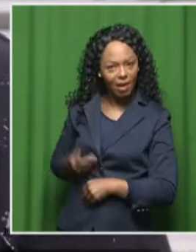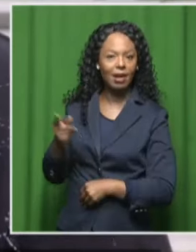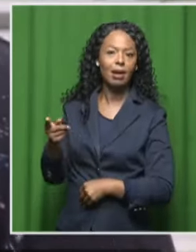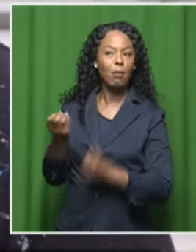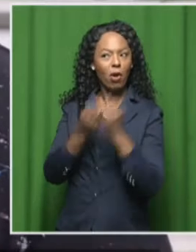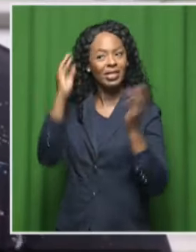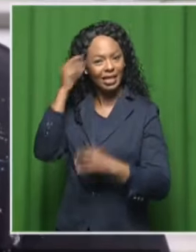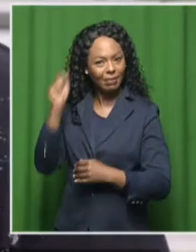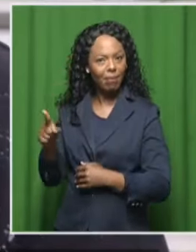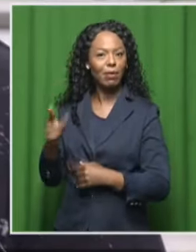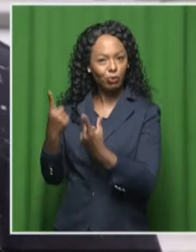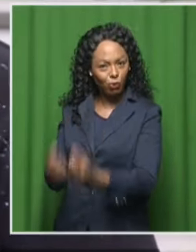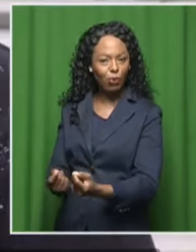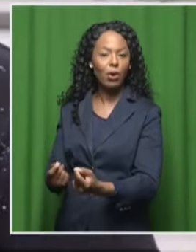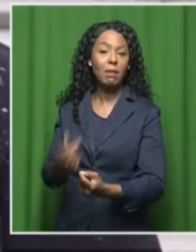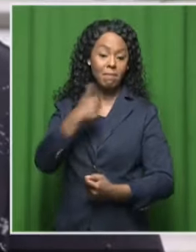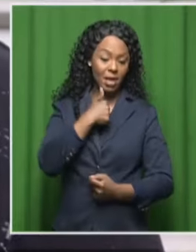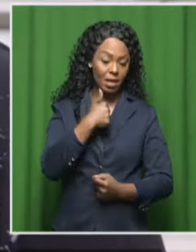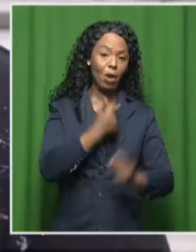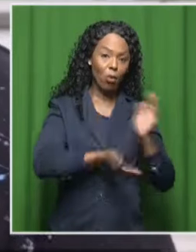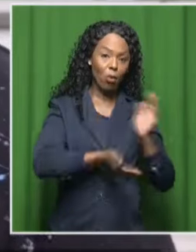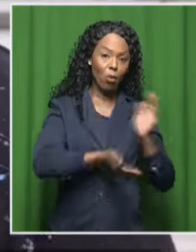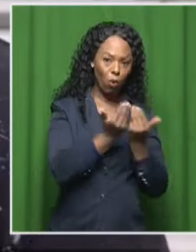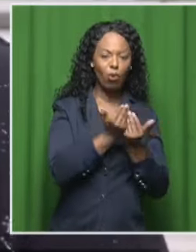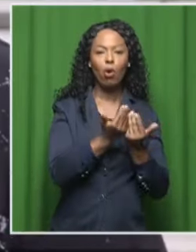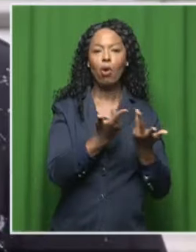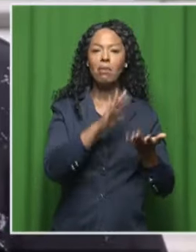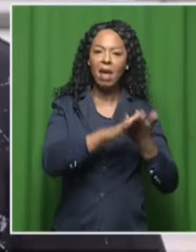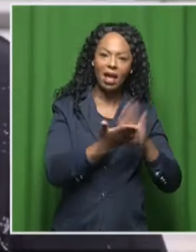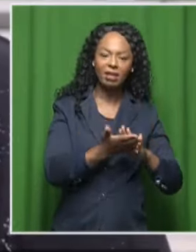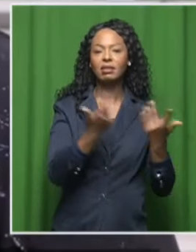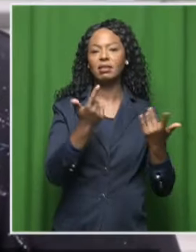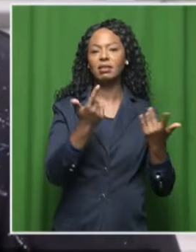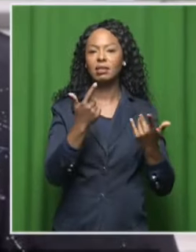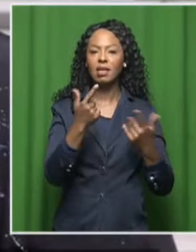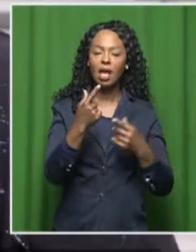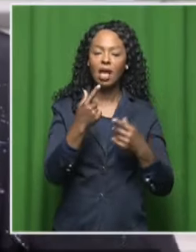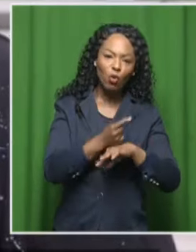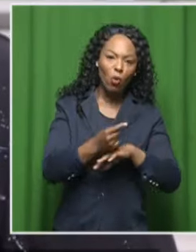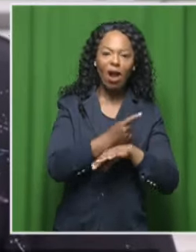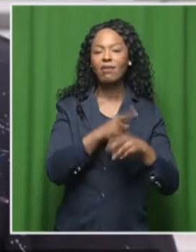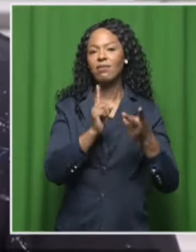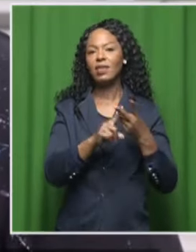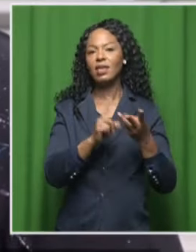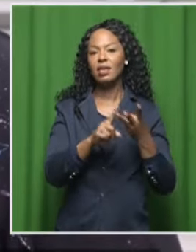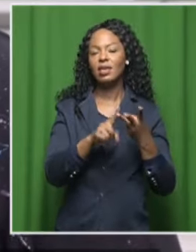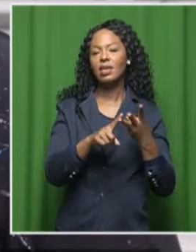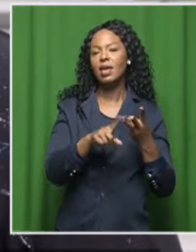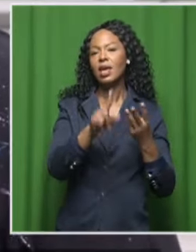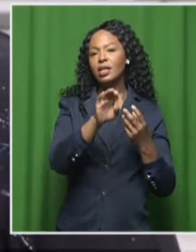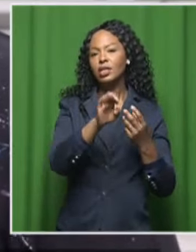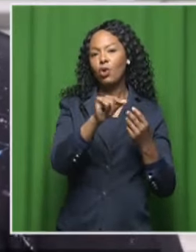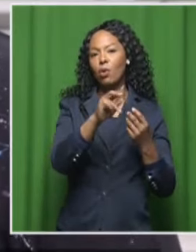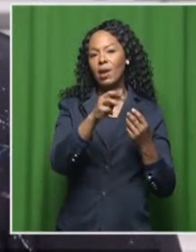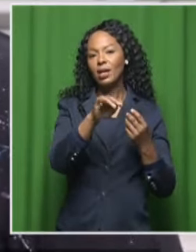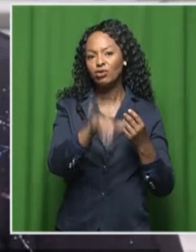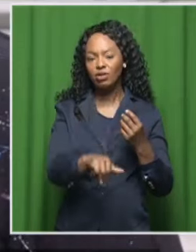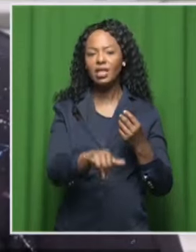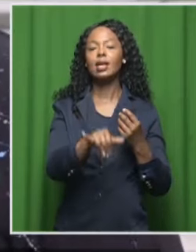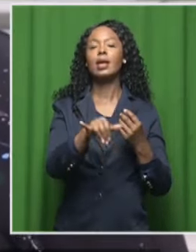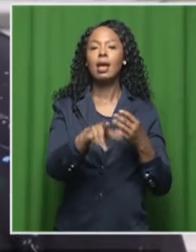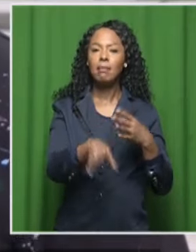to this space, because me, I went to school, I learned mathematics and geography and trigonometry. So what I did there, I